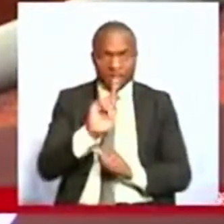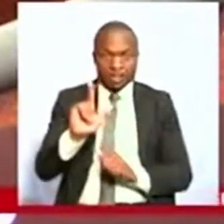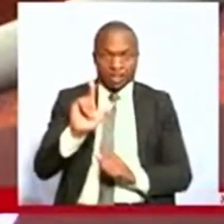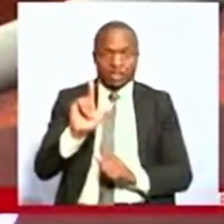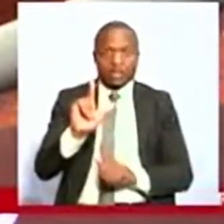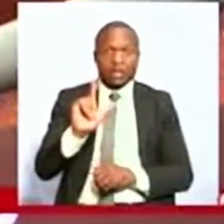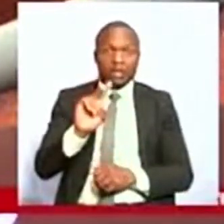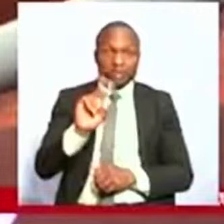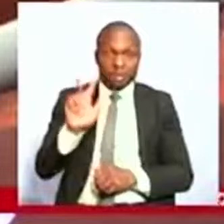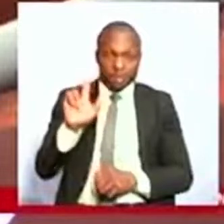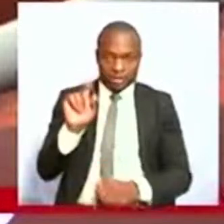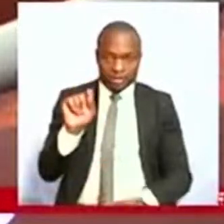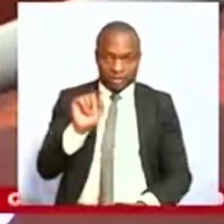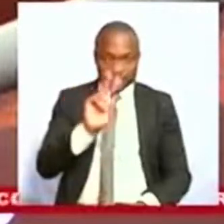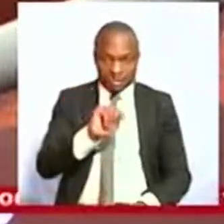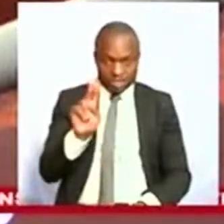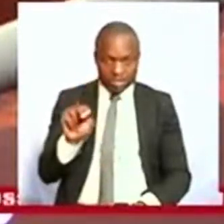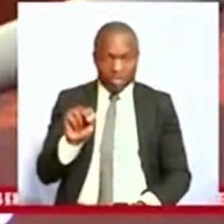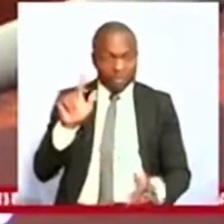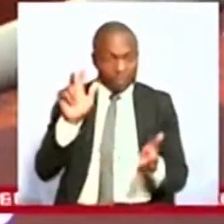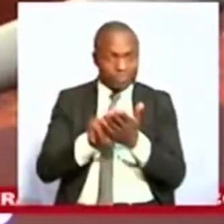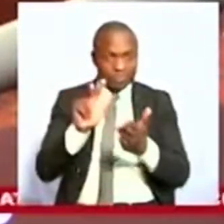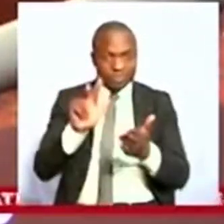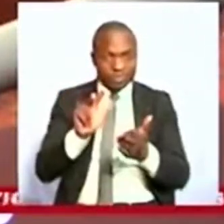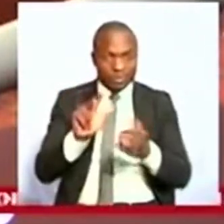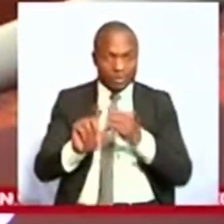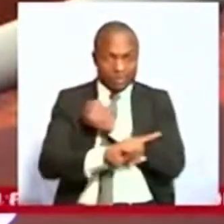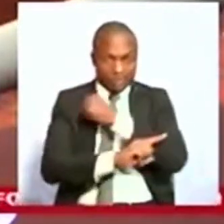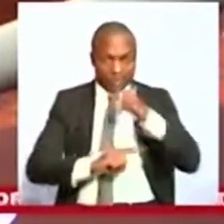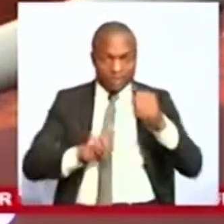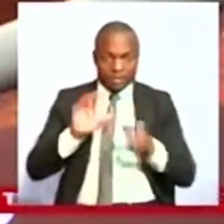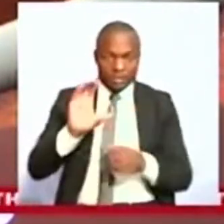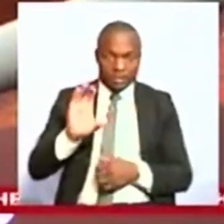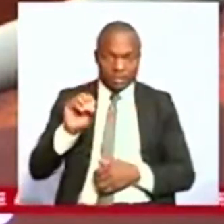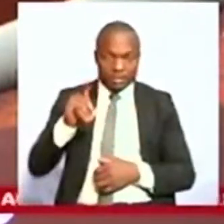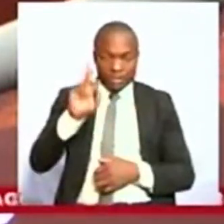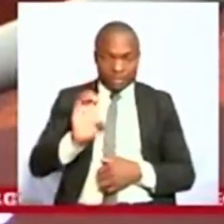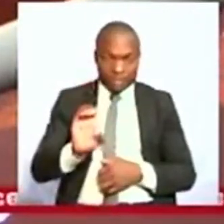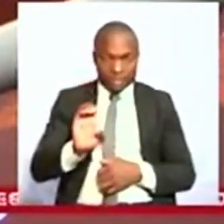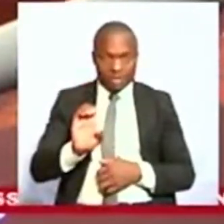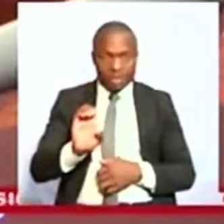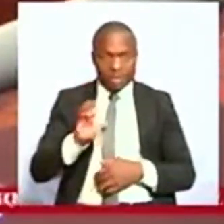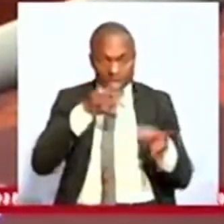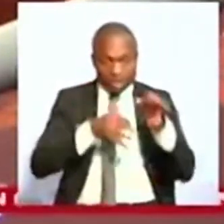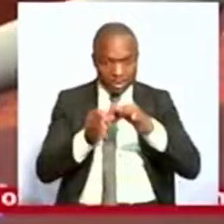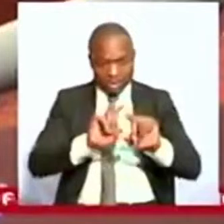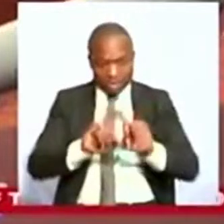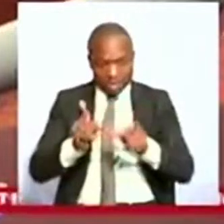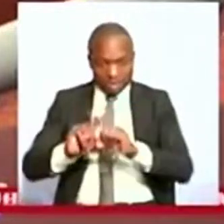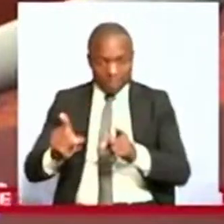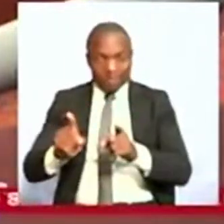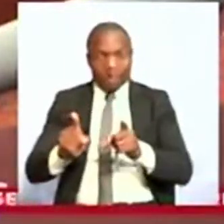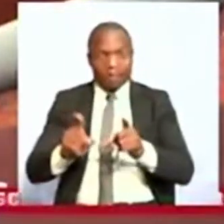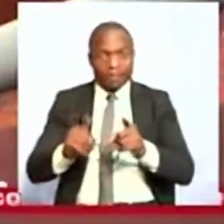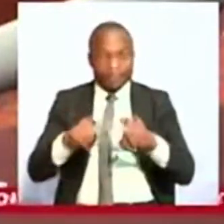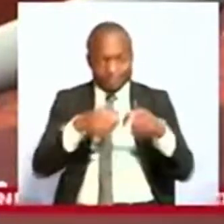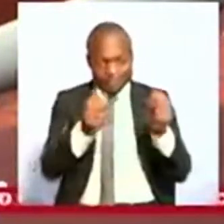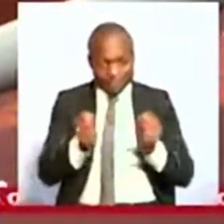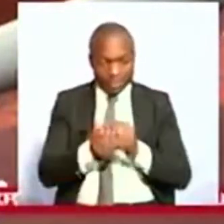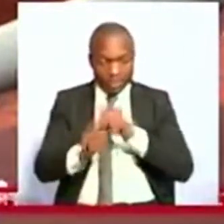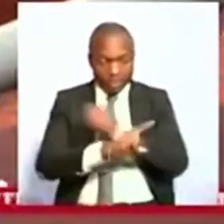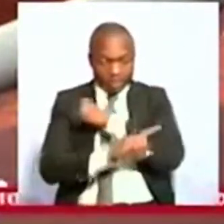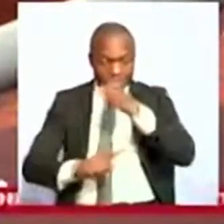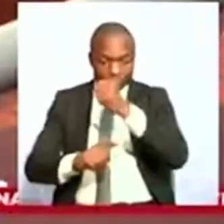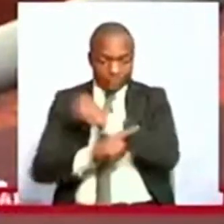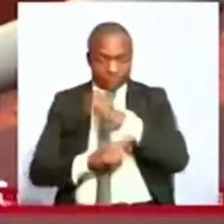22 was signed. The Penal Code prescribes the different types of punishments that courts may impose and provide for